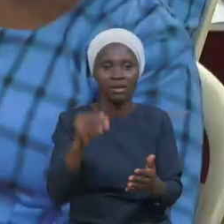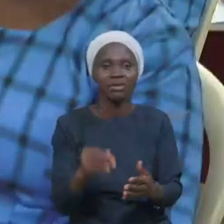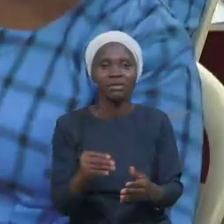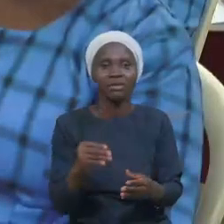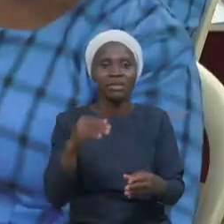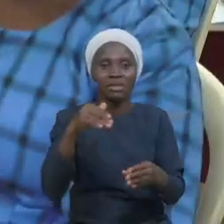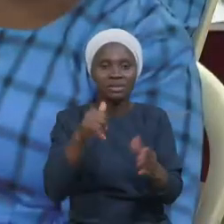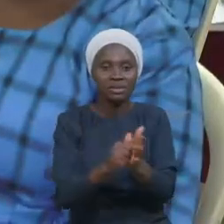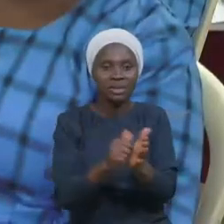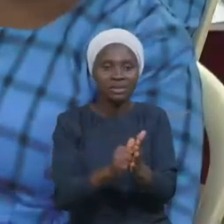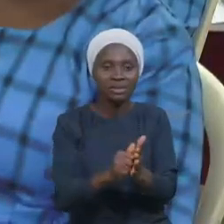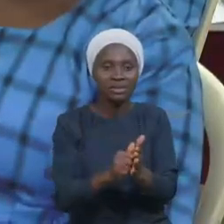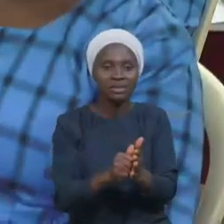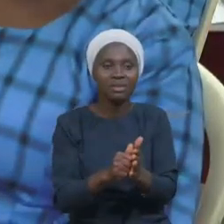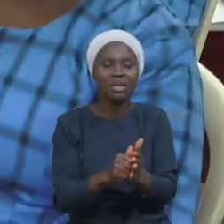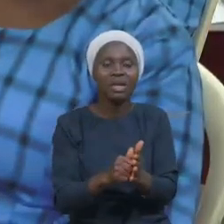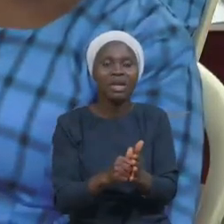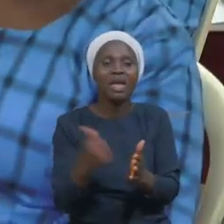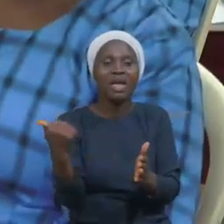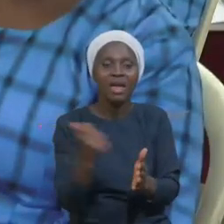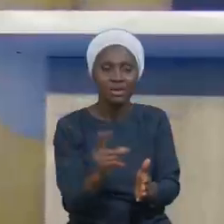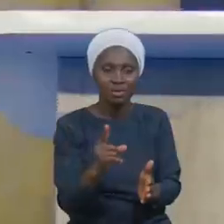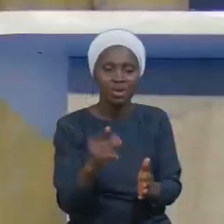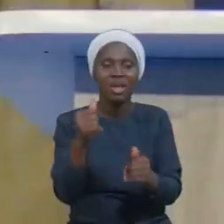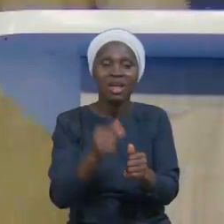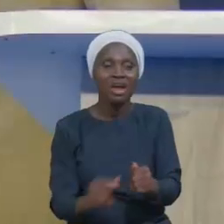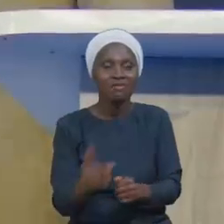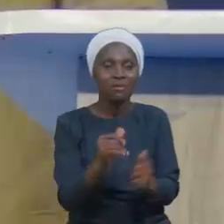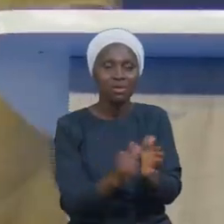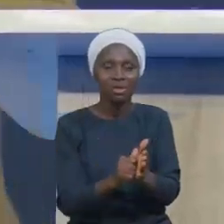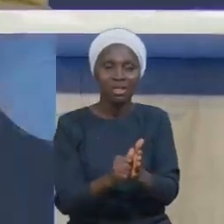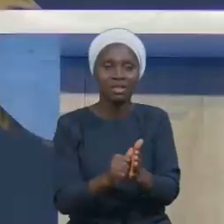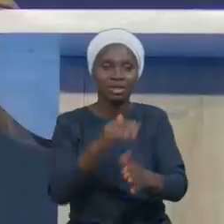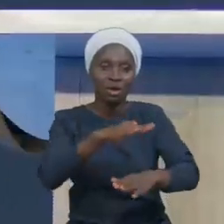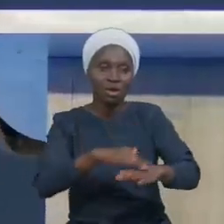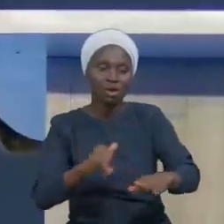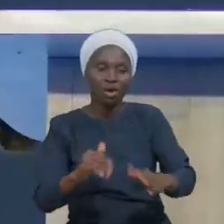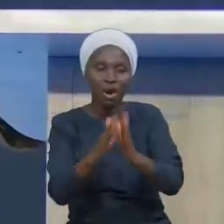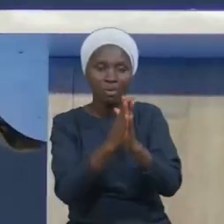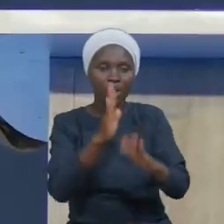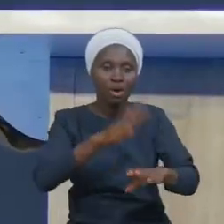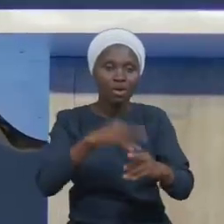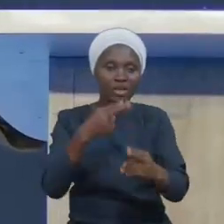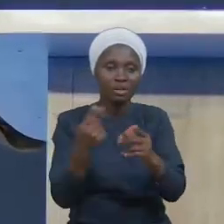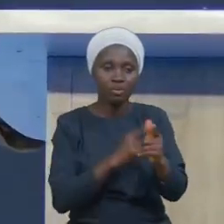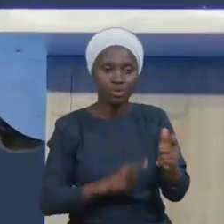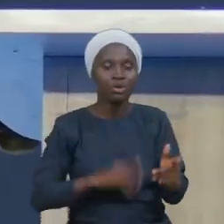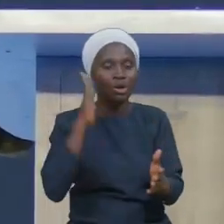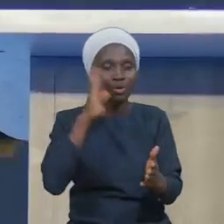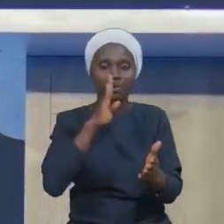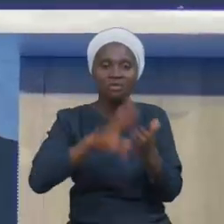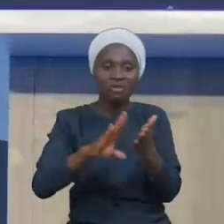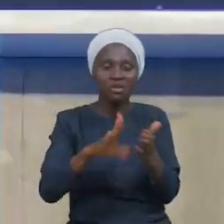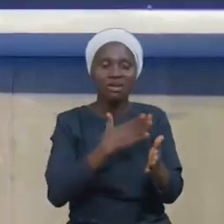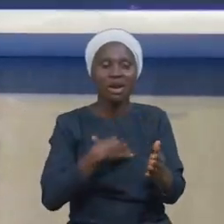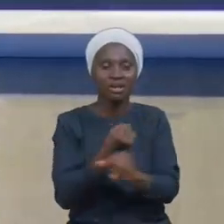that anyone, everyone that calls on the name of the Lord will be forgiven, will be